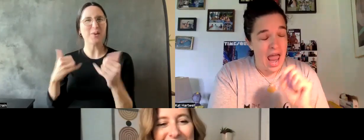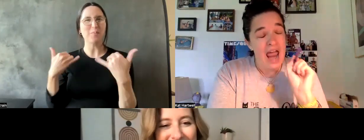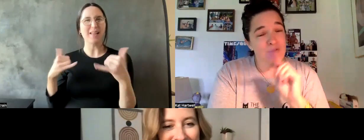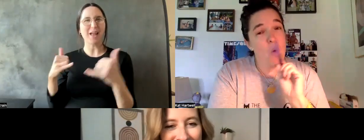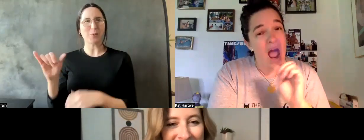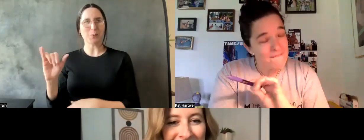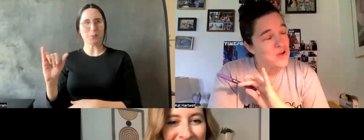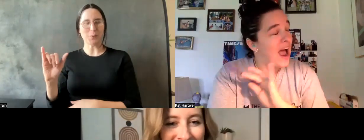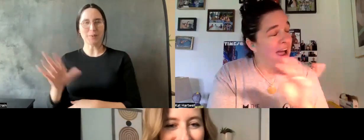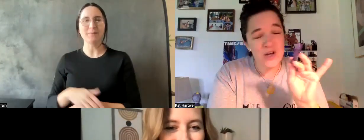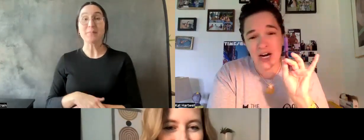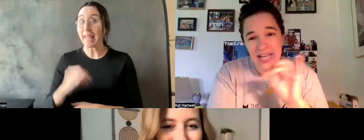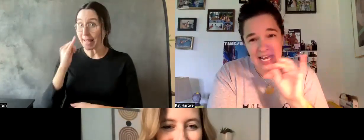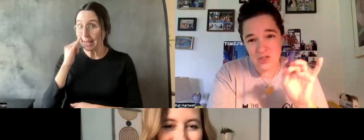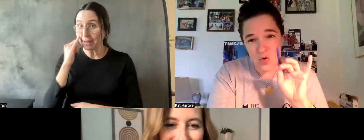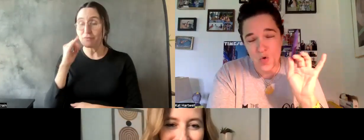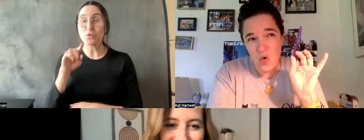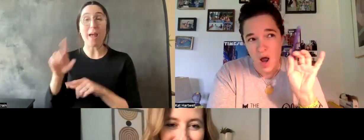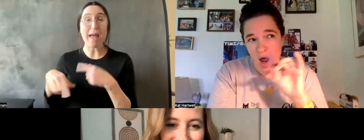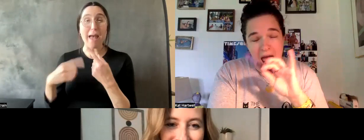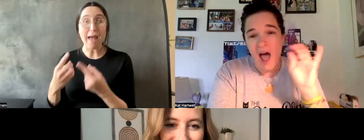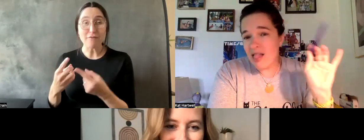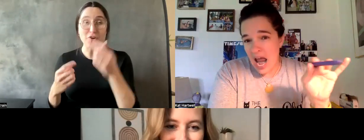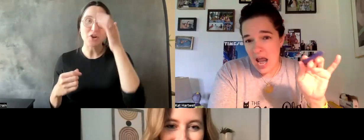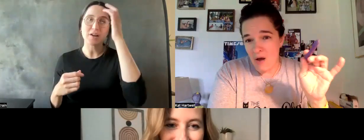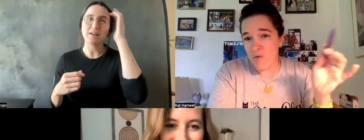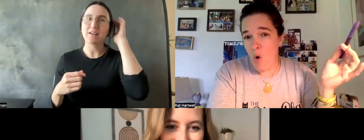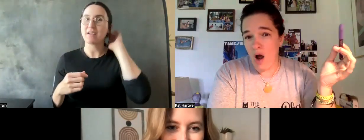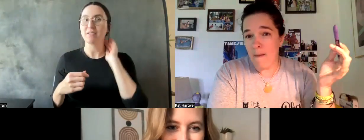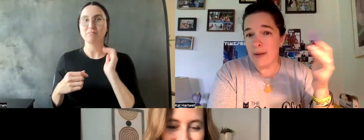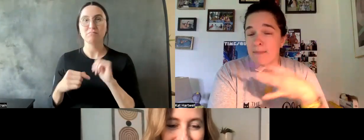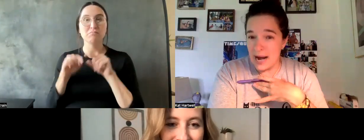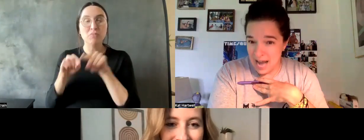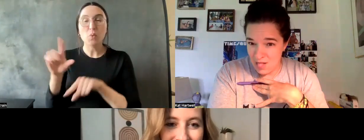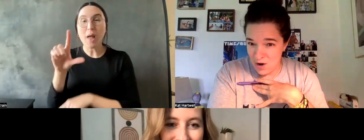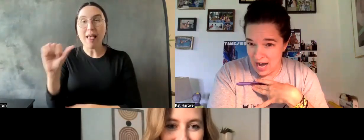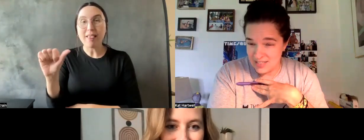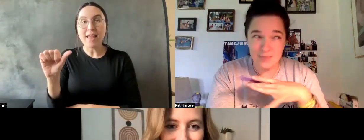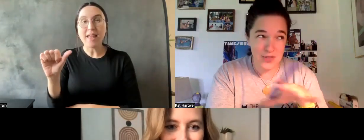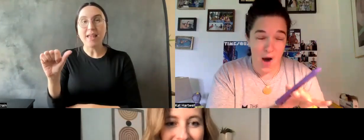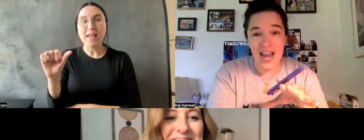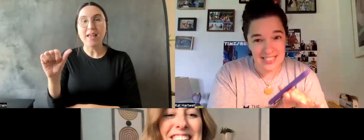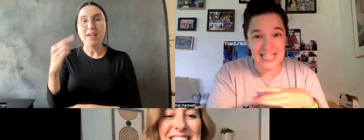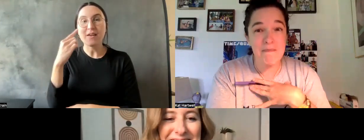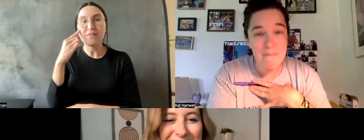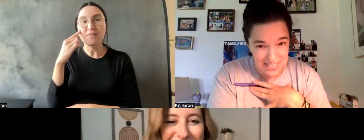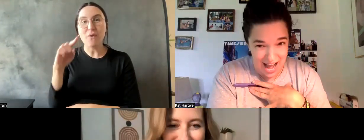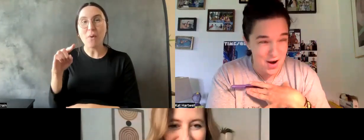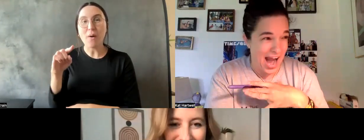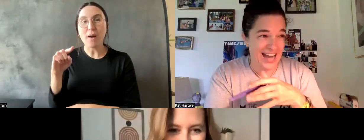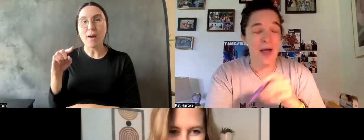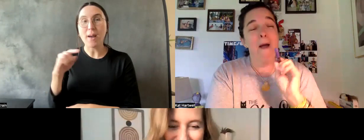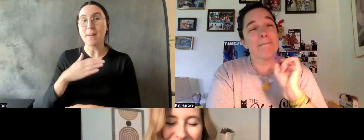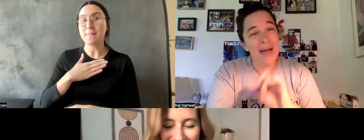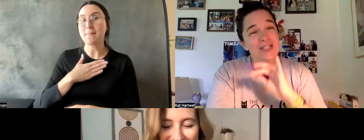thing. If you ever gonna get to LA for my Tyler hand. I'm done. Yeah, my